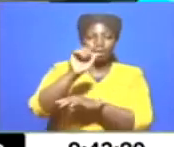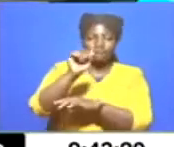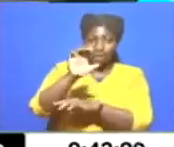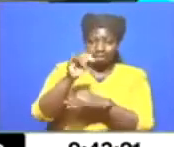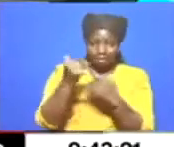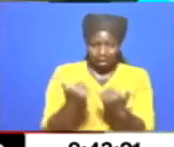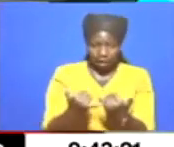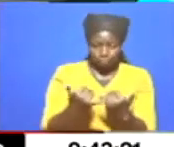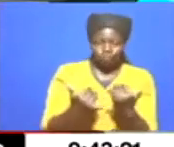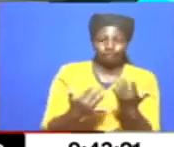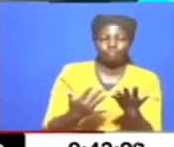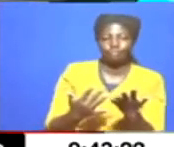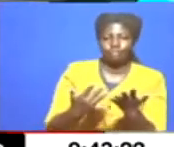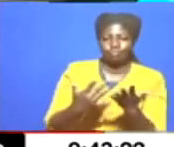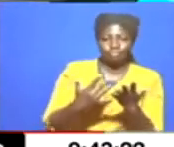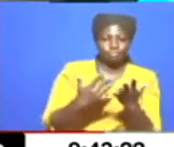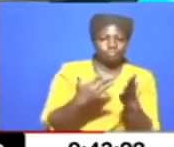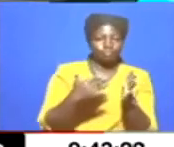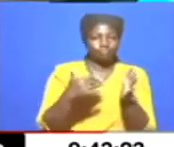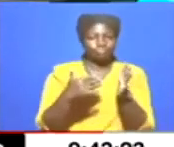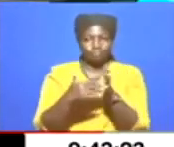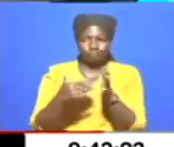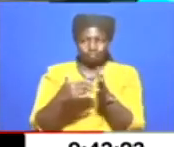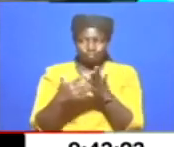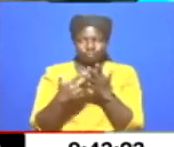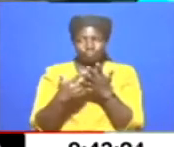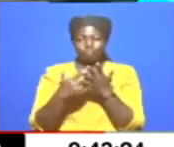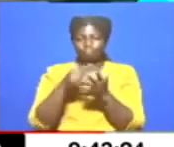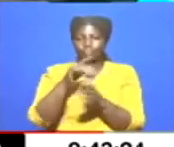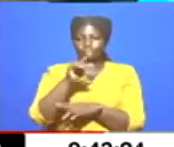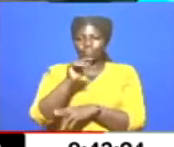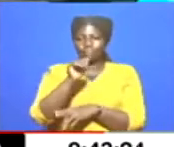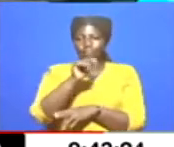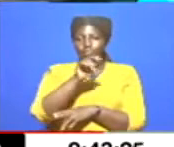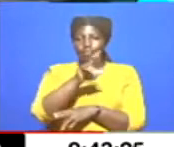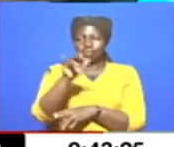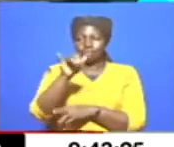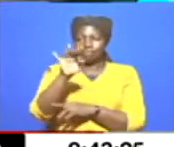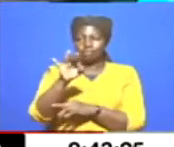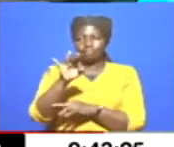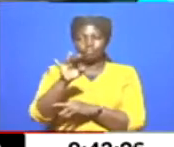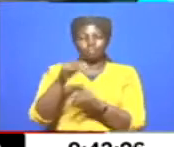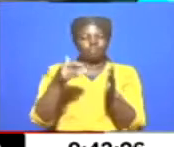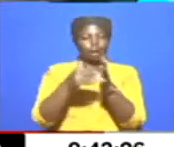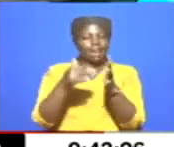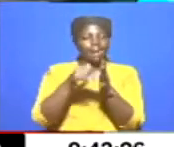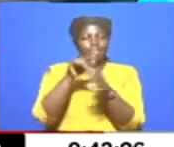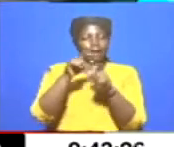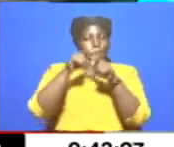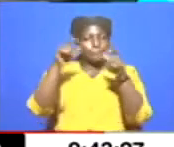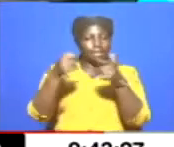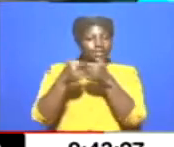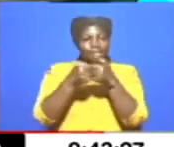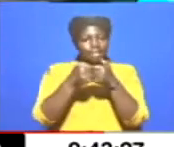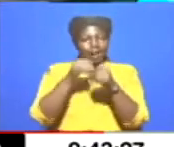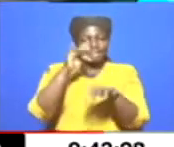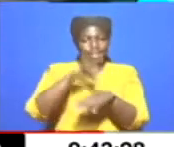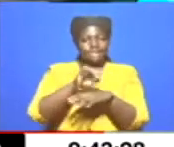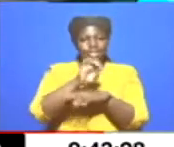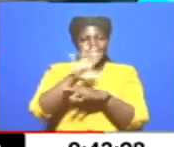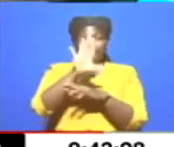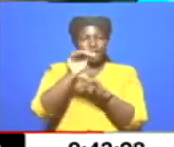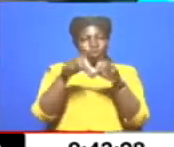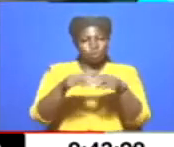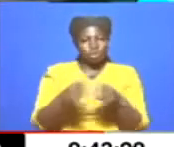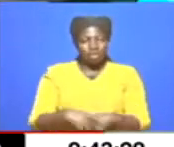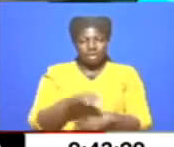Non-tariff barriers remain the biggest challenge facing the East African community. The East African Business Council is calling on the